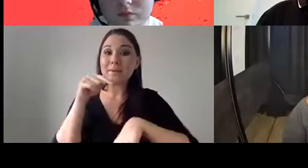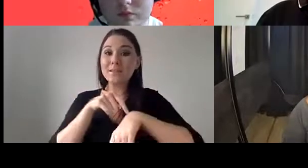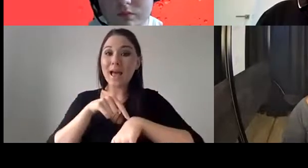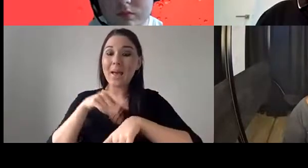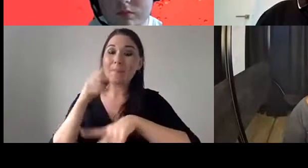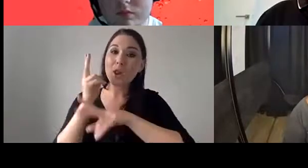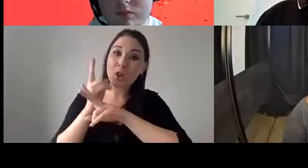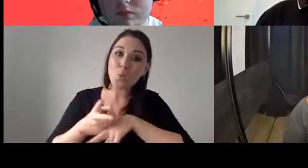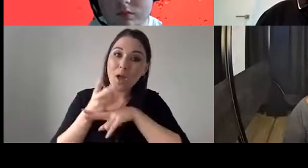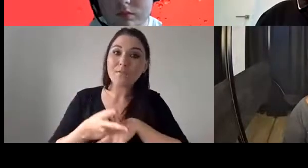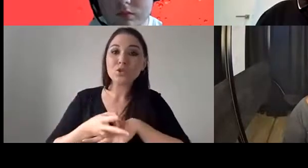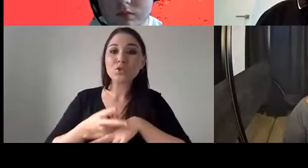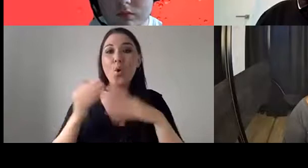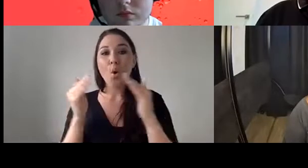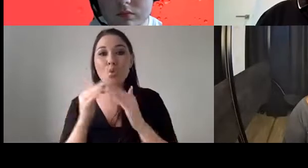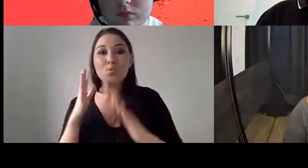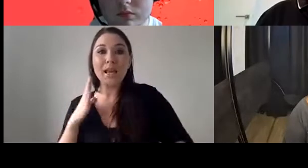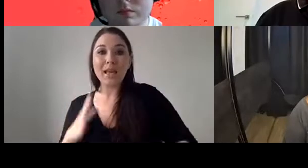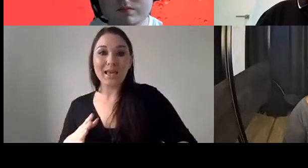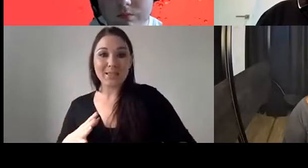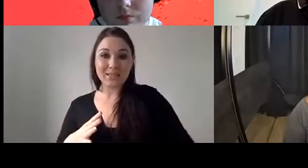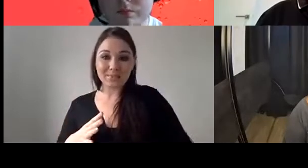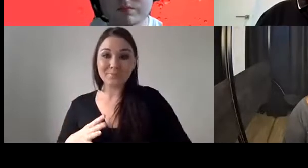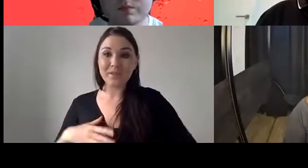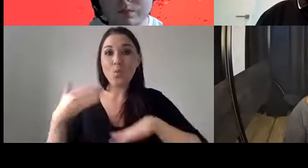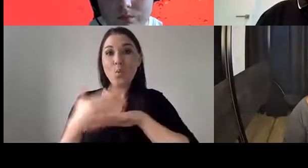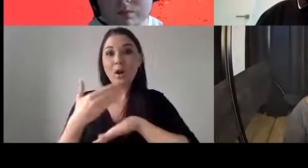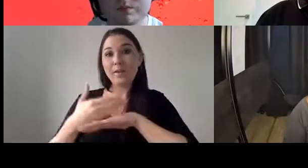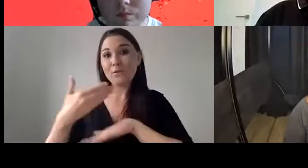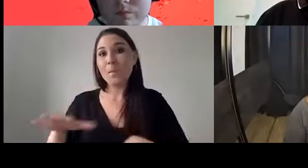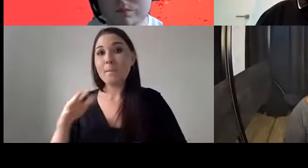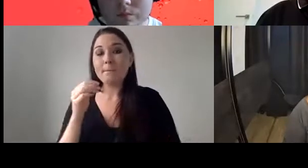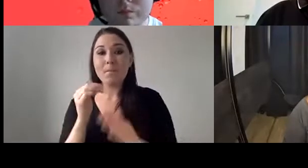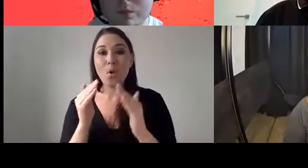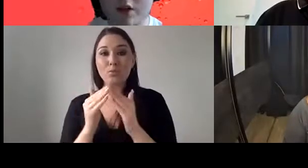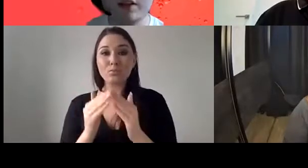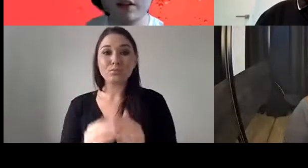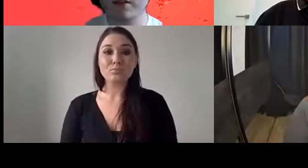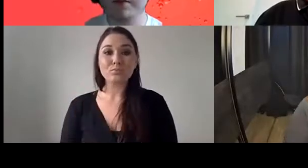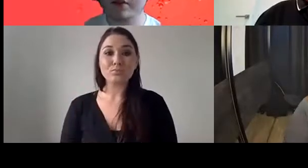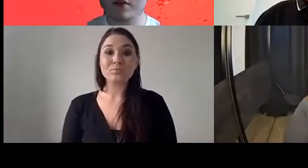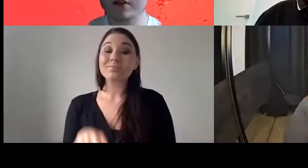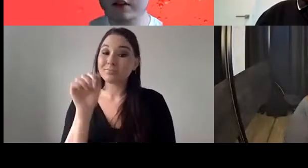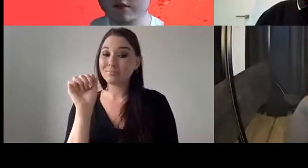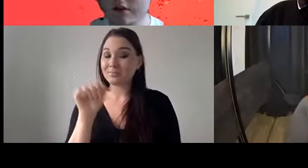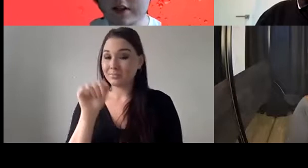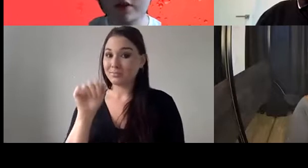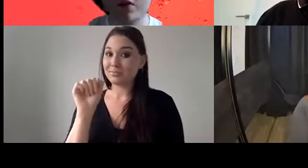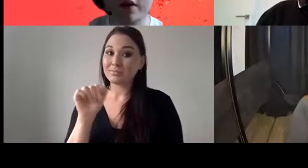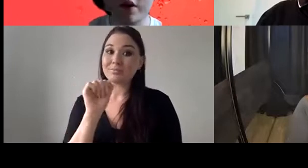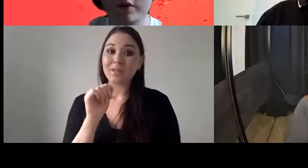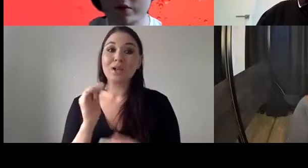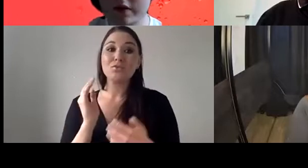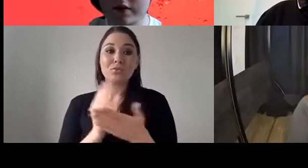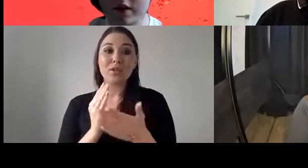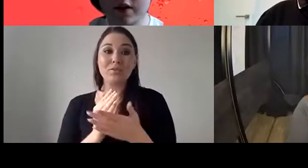the home needs of those who are working there, or for working from home. Mm-hmm. Yeah, and I think that's something that's obviously really sort of